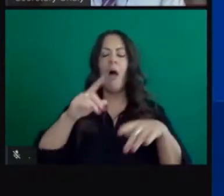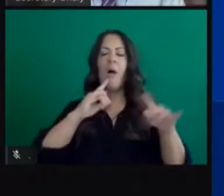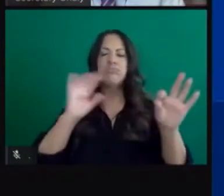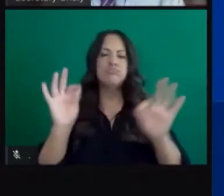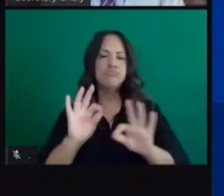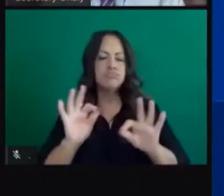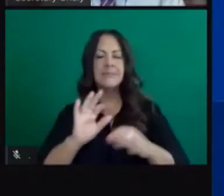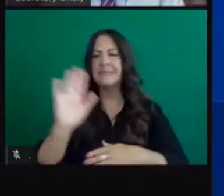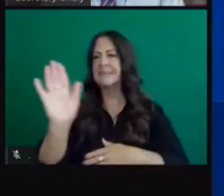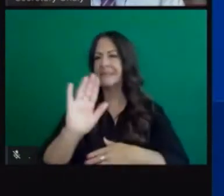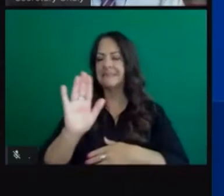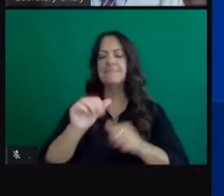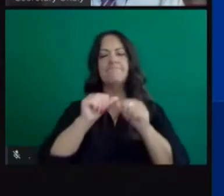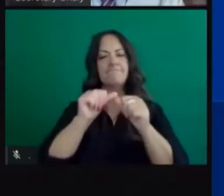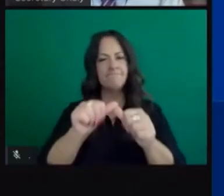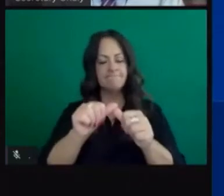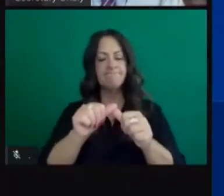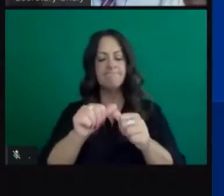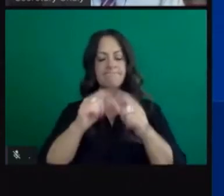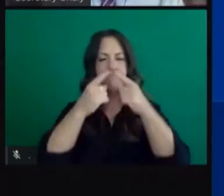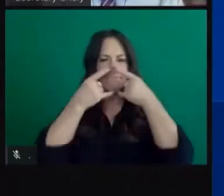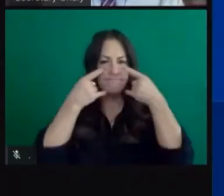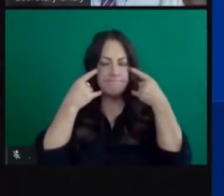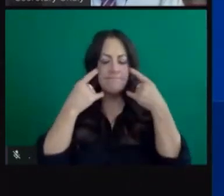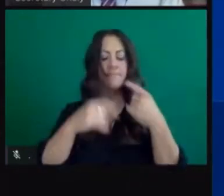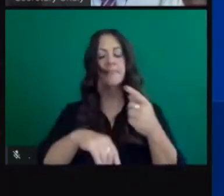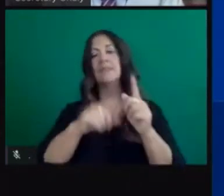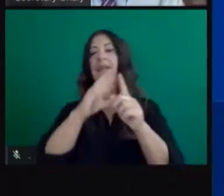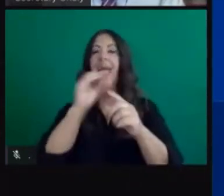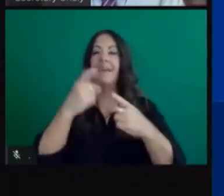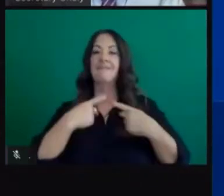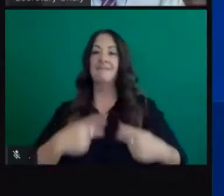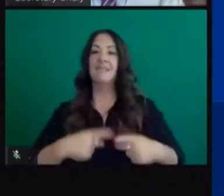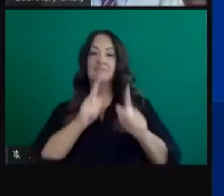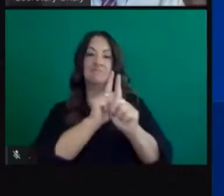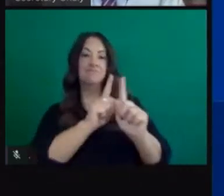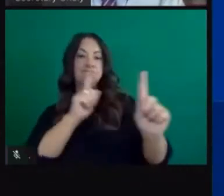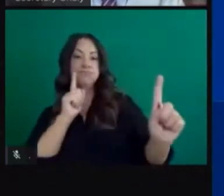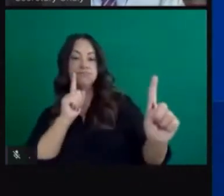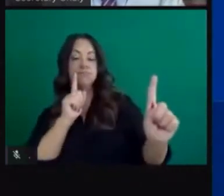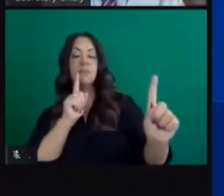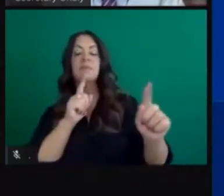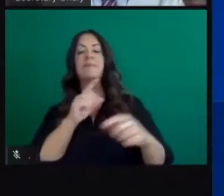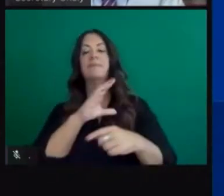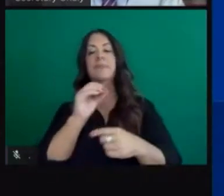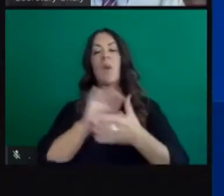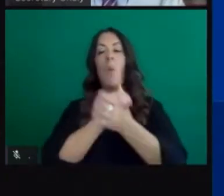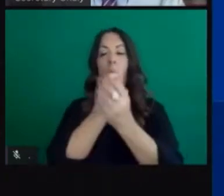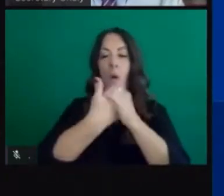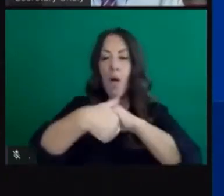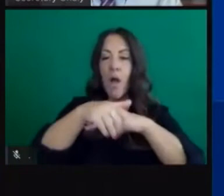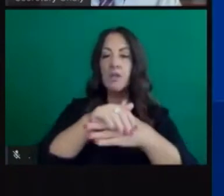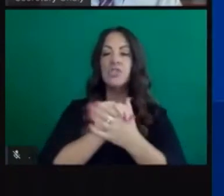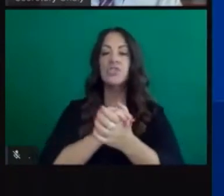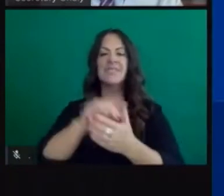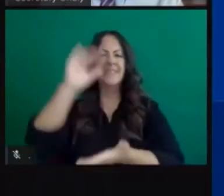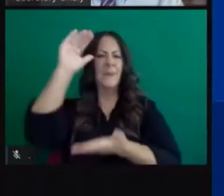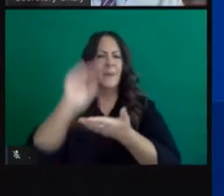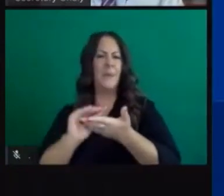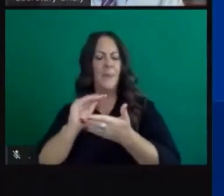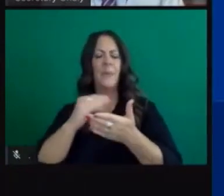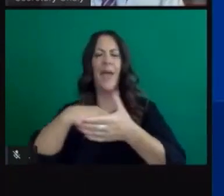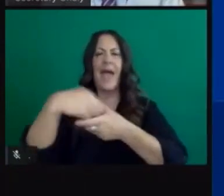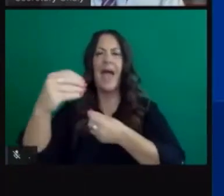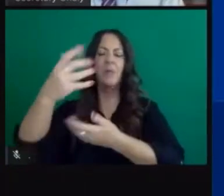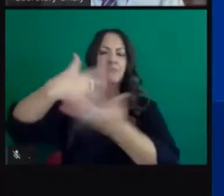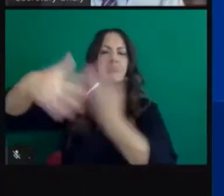occur. Maintaining 6 feet of distance, washing our hands, avoiding mixing when we can, and of course, as